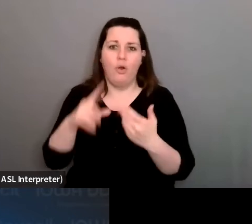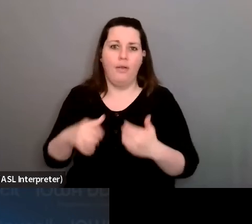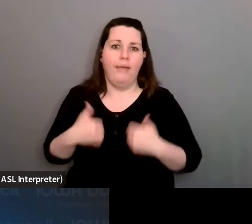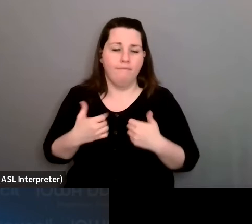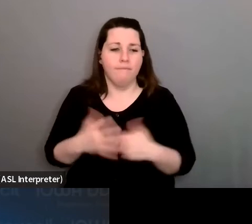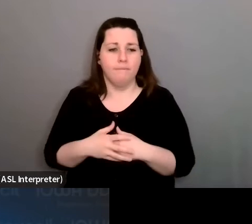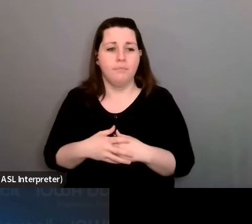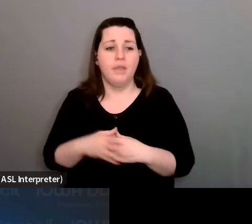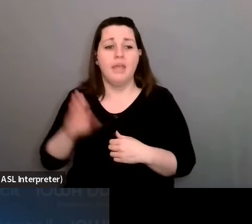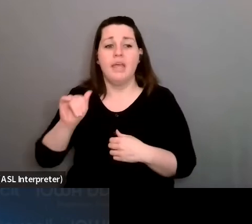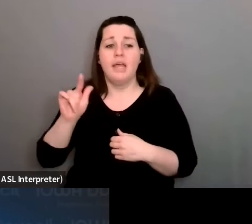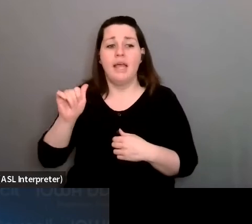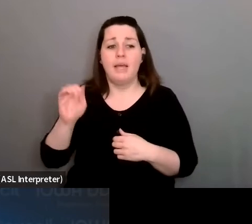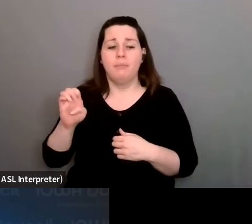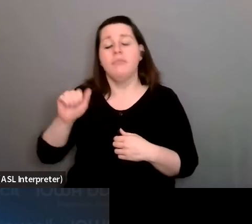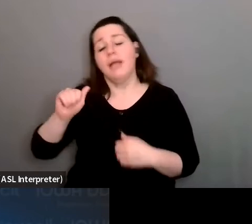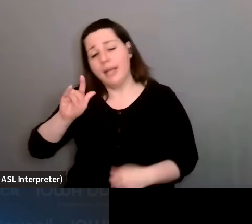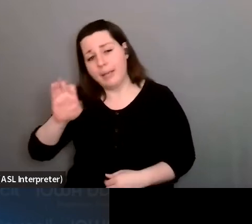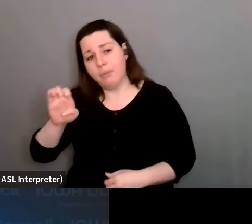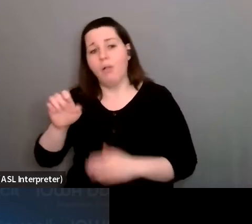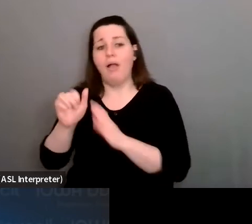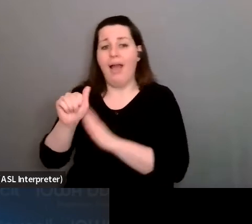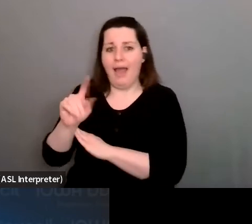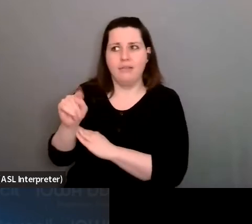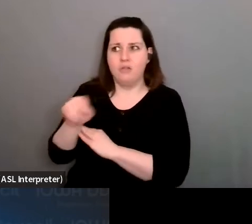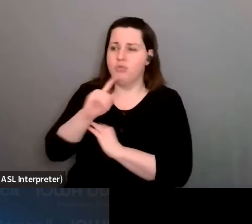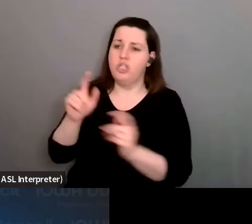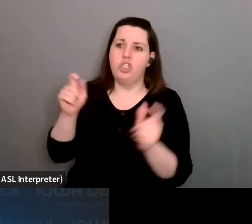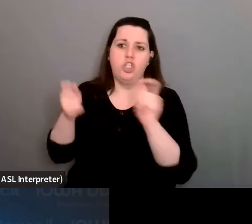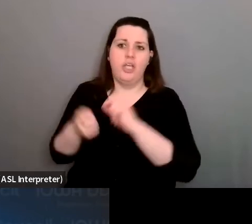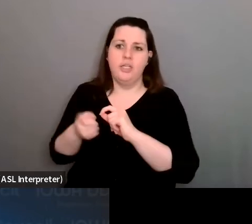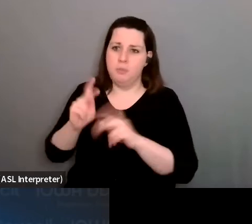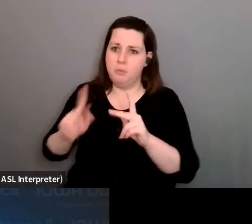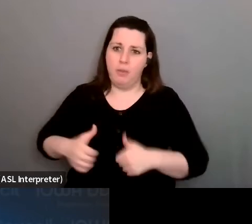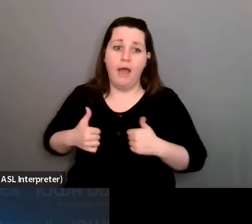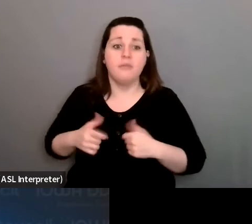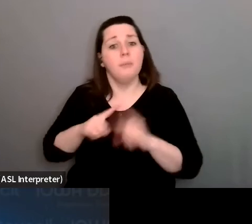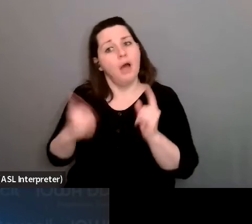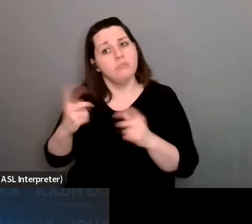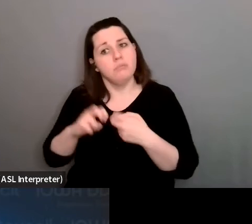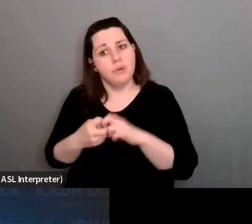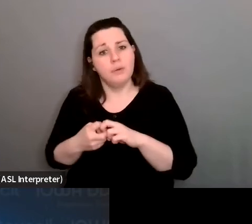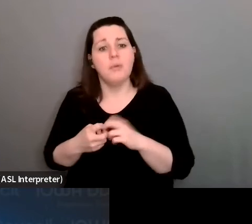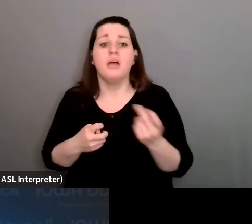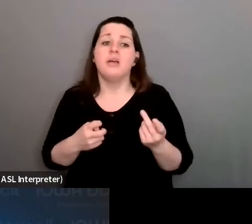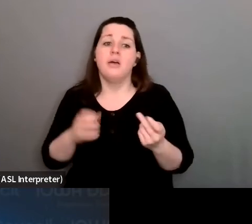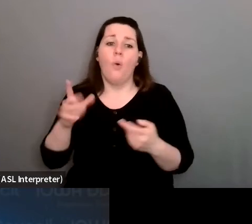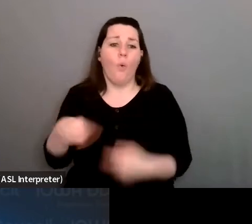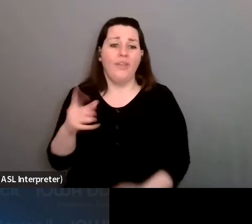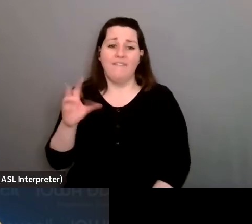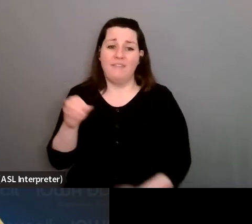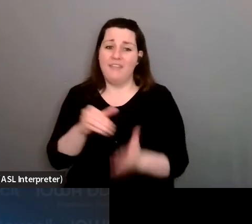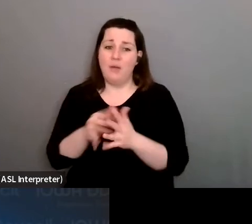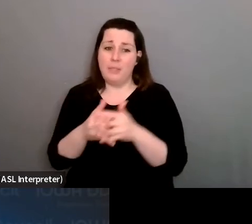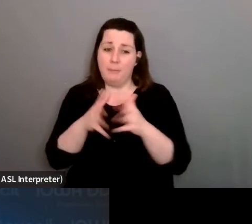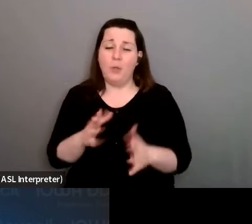The ABLE Act is a game changer for Americans living with disabilities, but there's a problem. Only 50,000 Americans are currently using ABLE